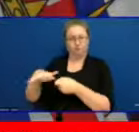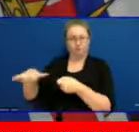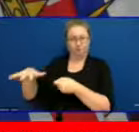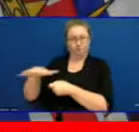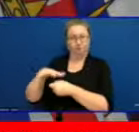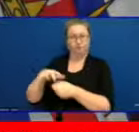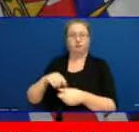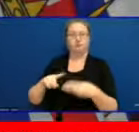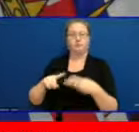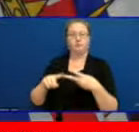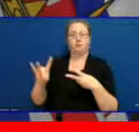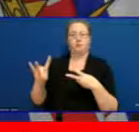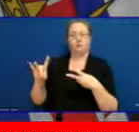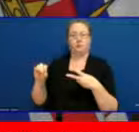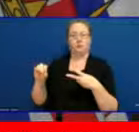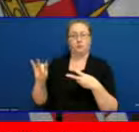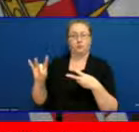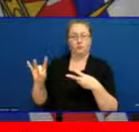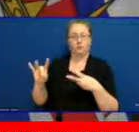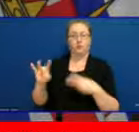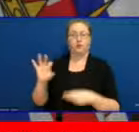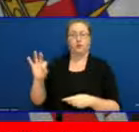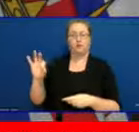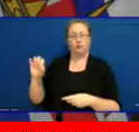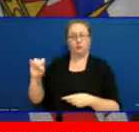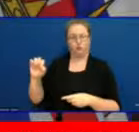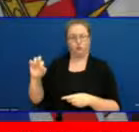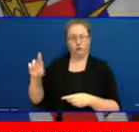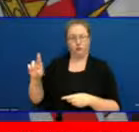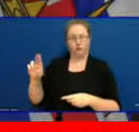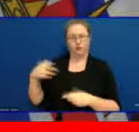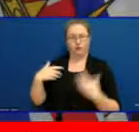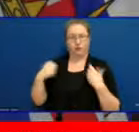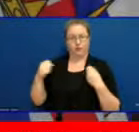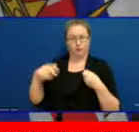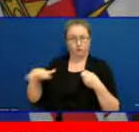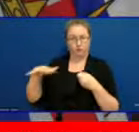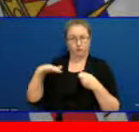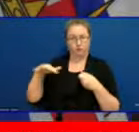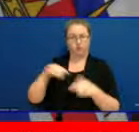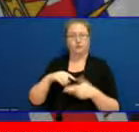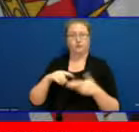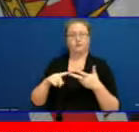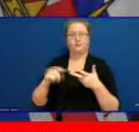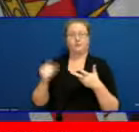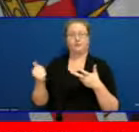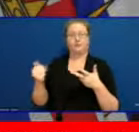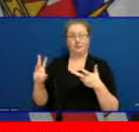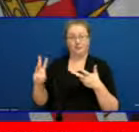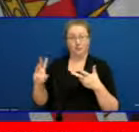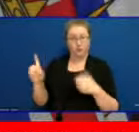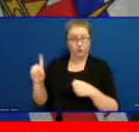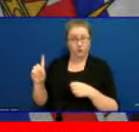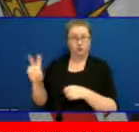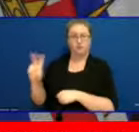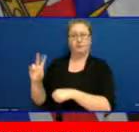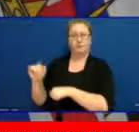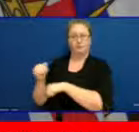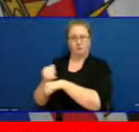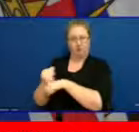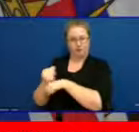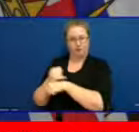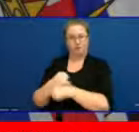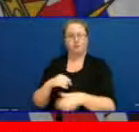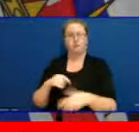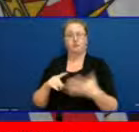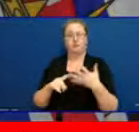Coastal Health Region, 808 are people who reside in the Fraser Health Region, 16 are people in the